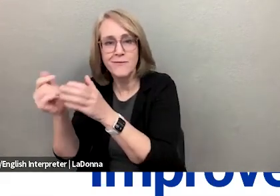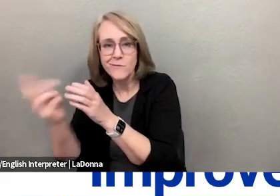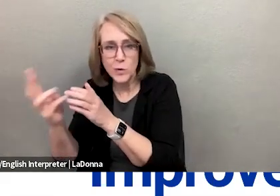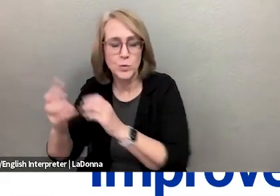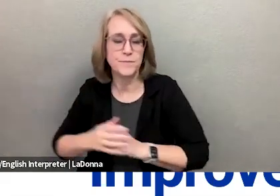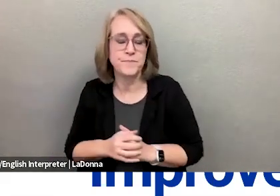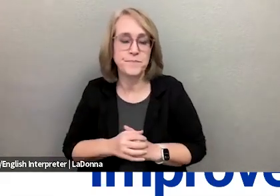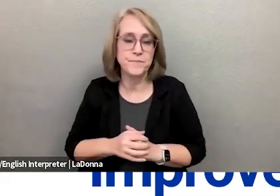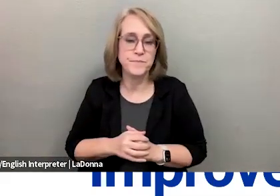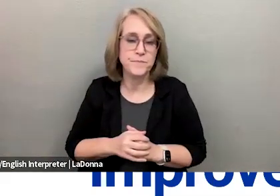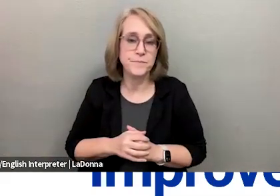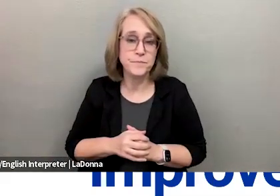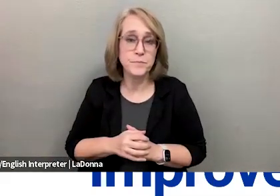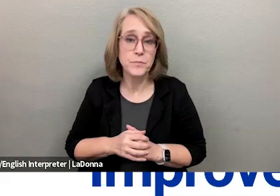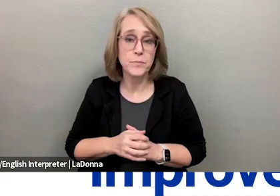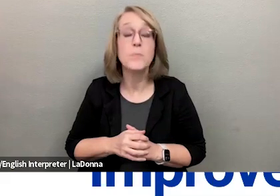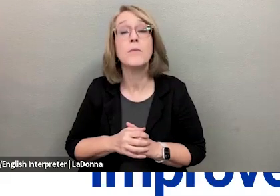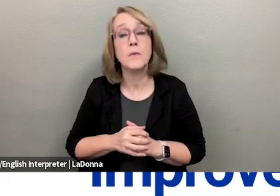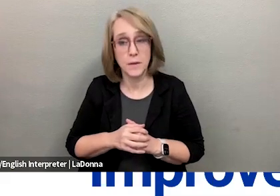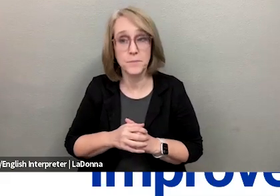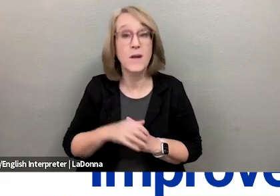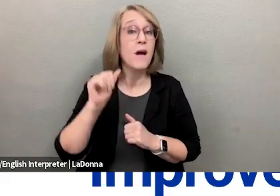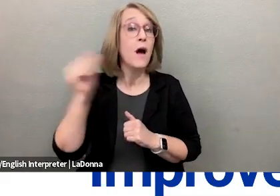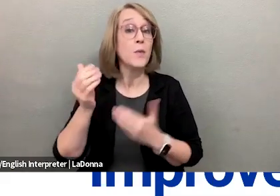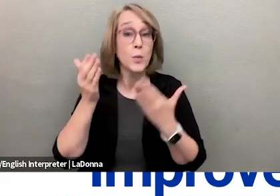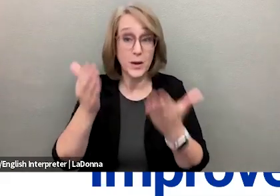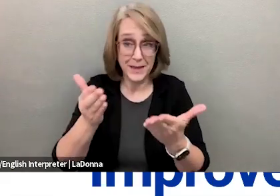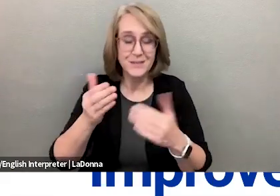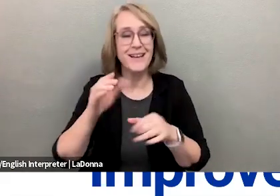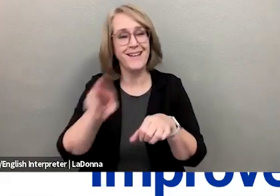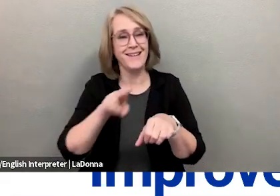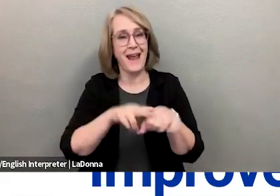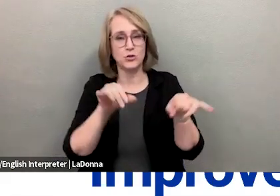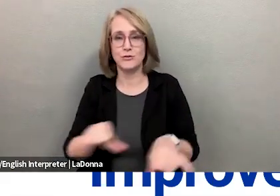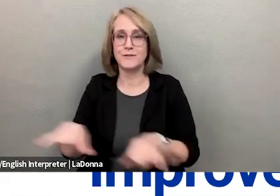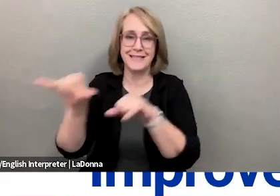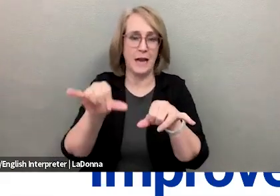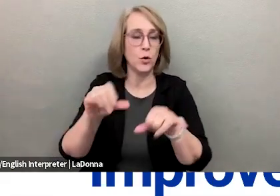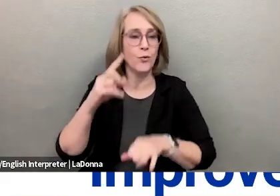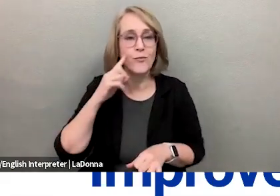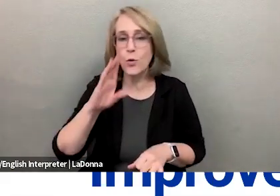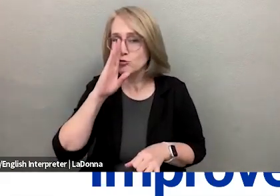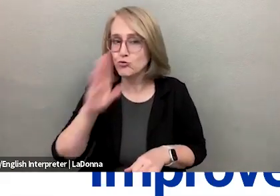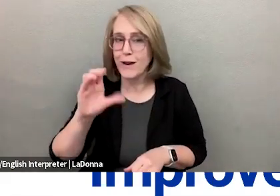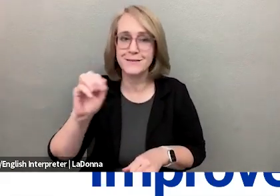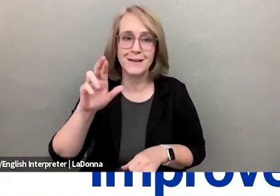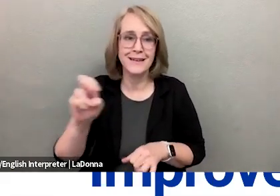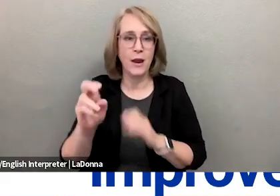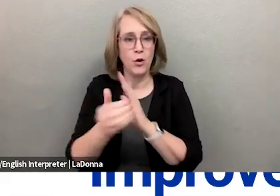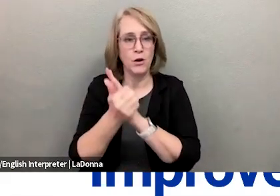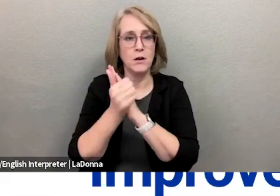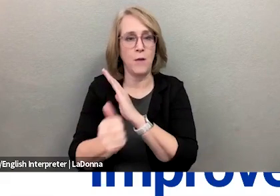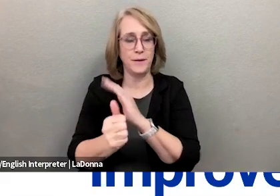We also need a national standard for direct care competencies, and this is something that's been advocated by numerous national organizations,